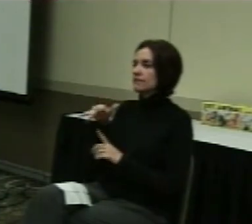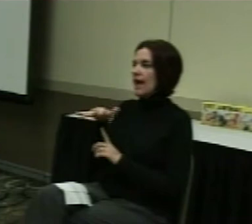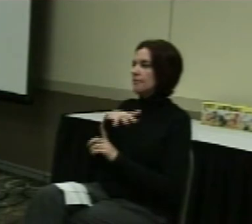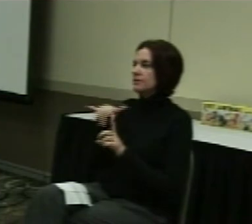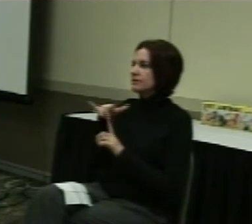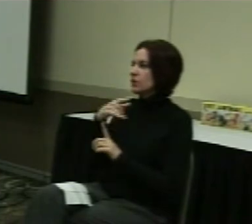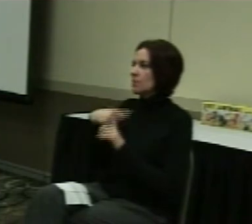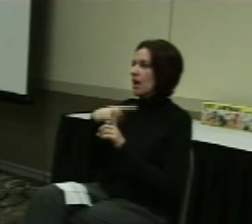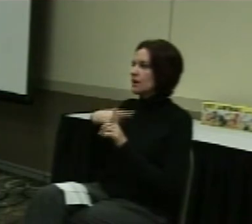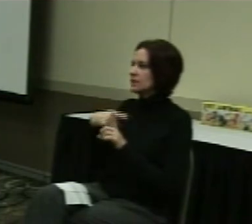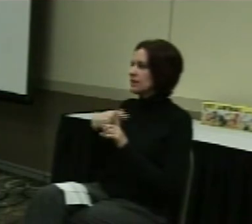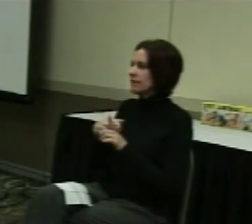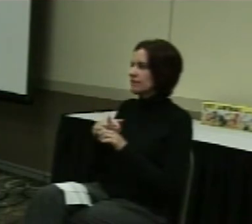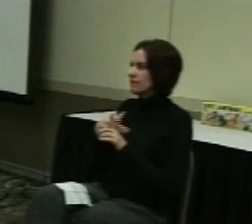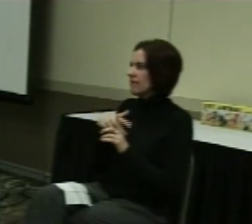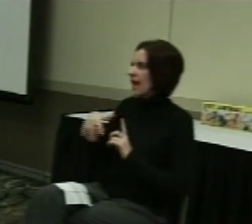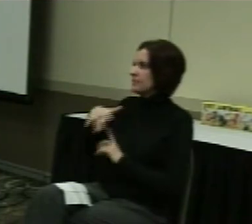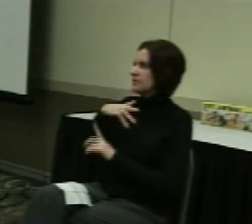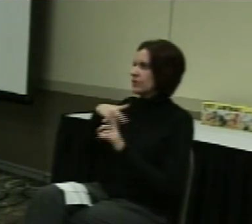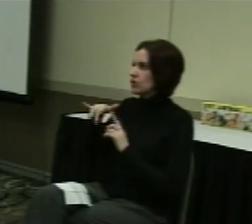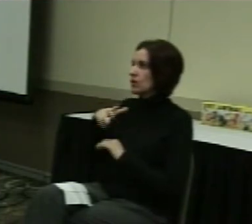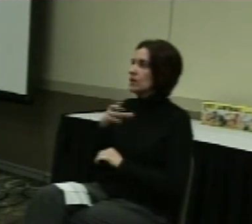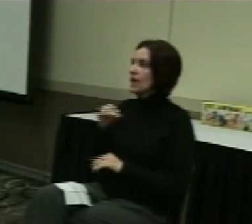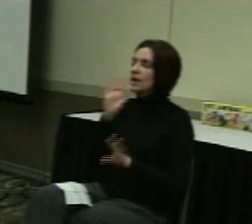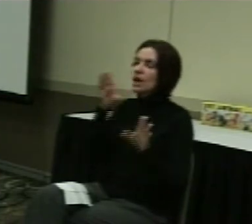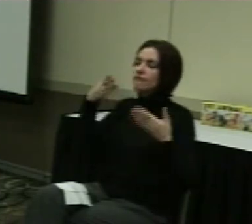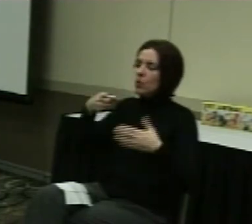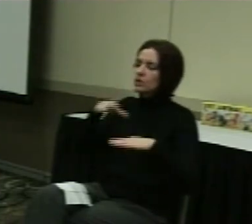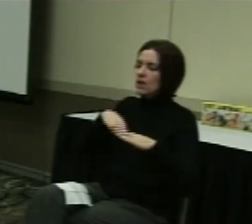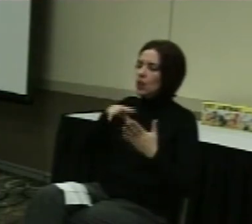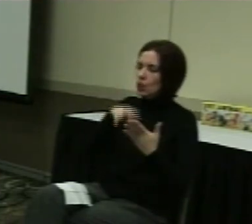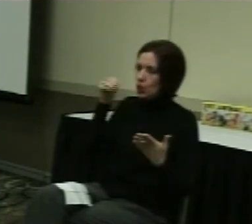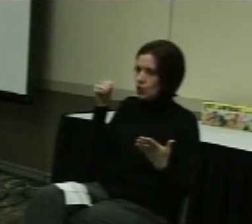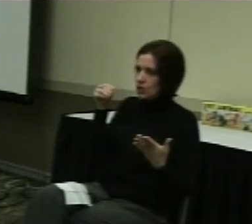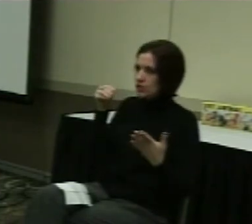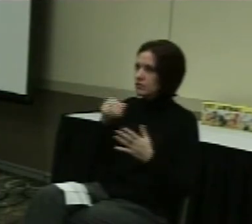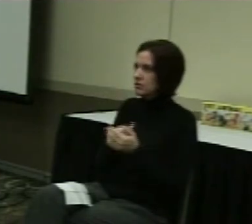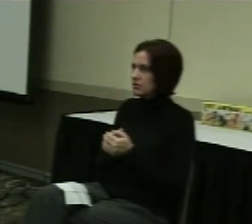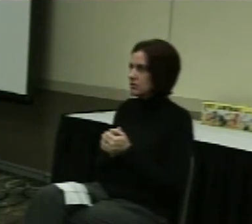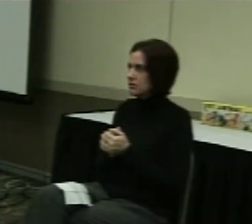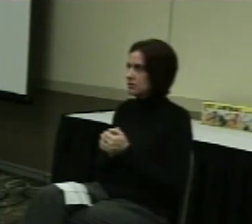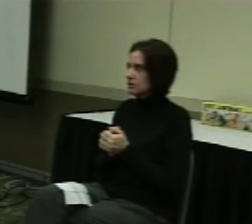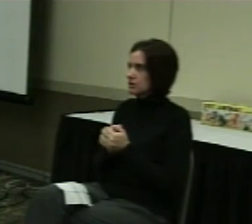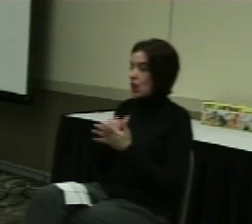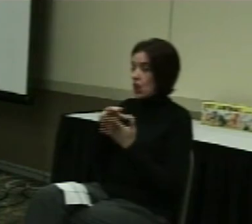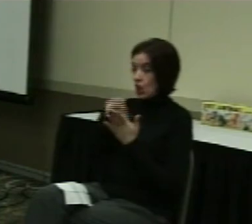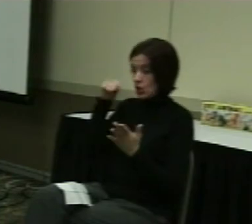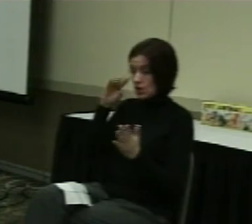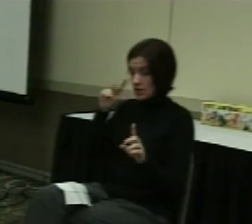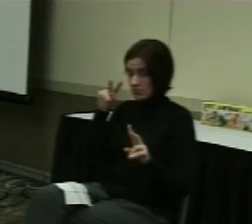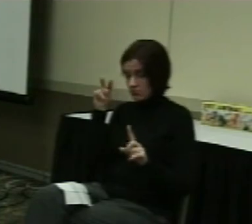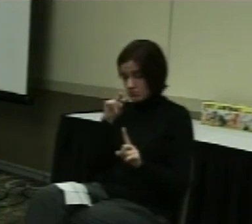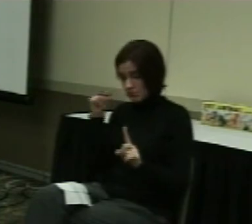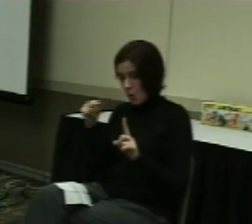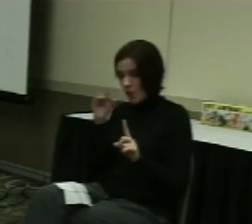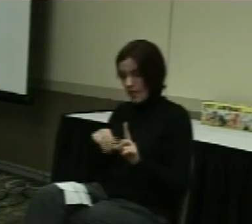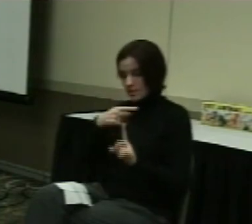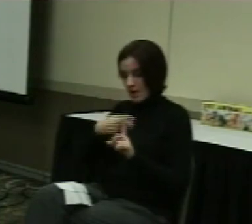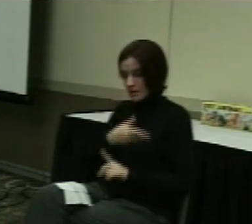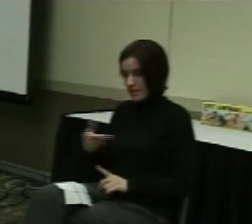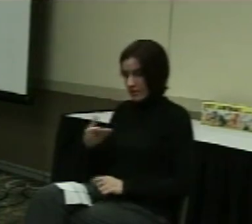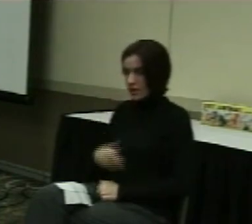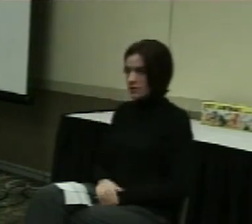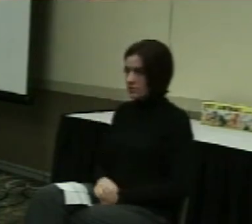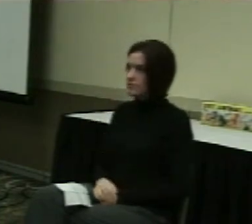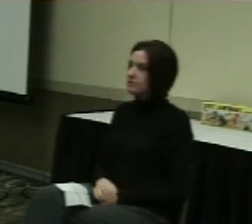Positive atmosphere and focus on learning. Is learning seen as a positive thing? Yeah, positive